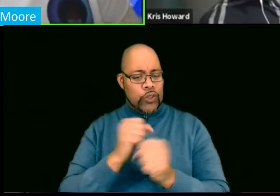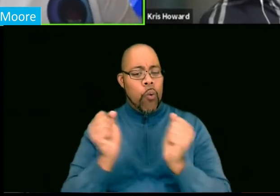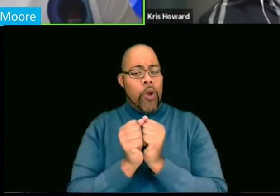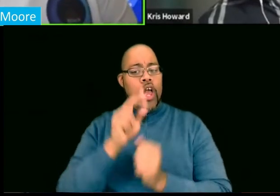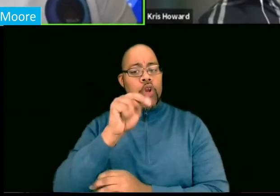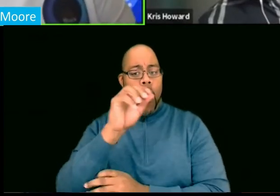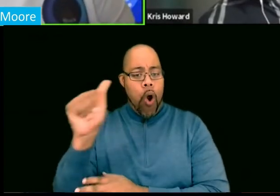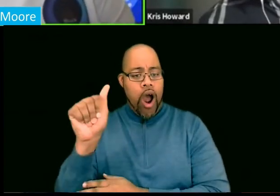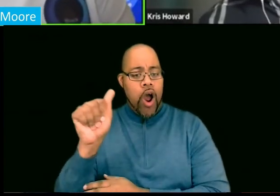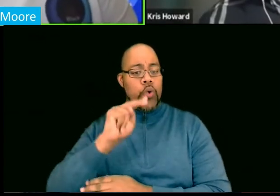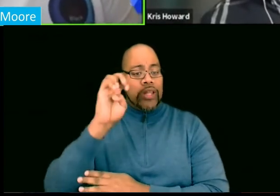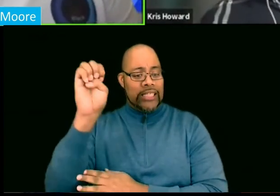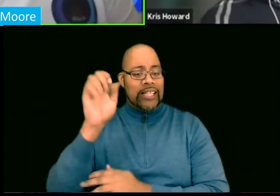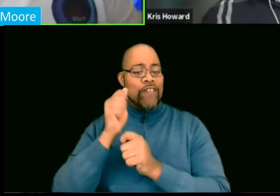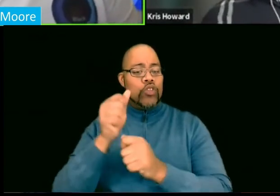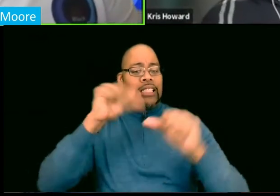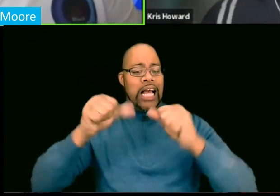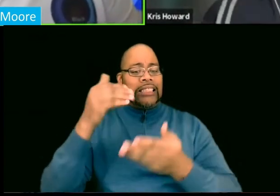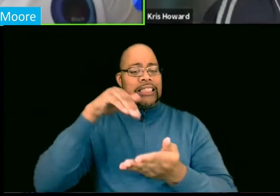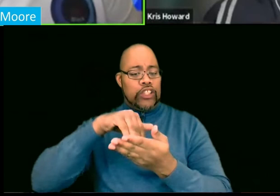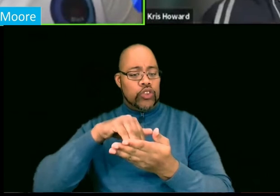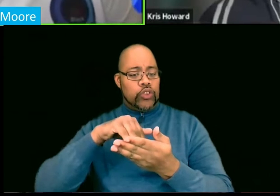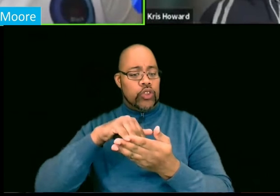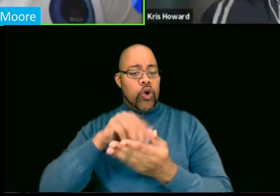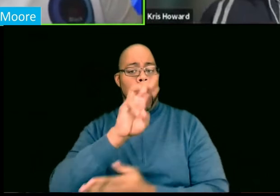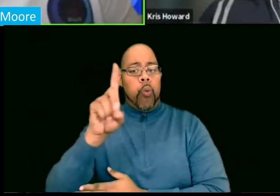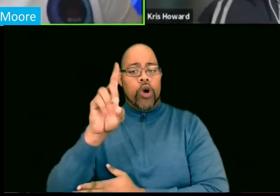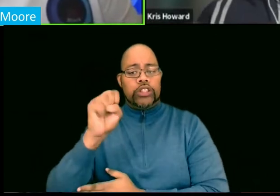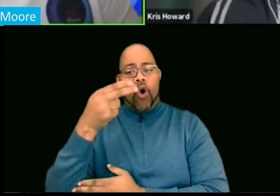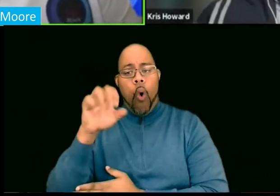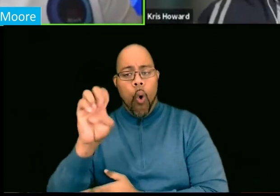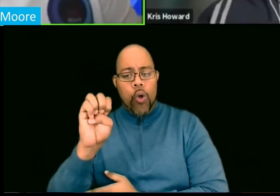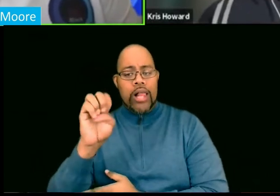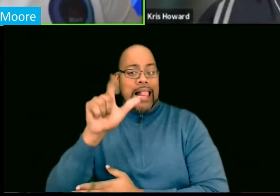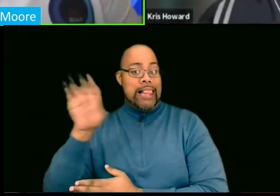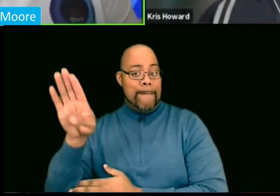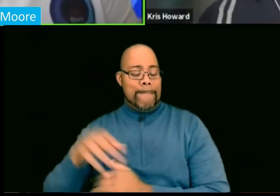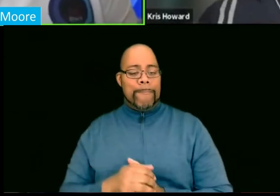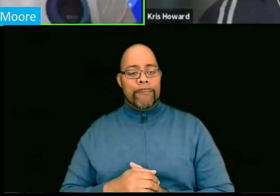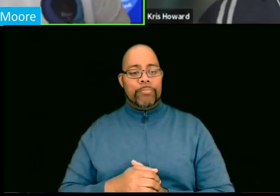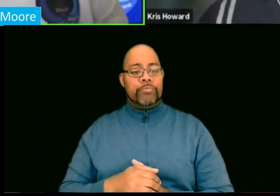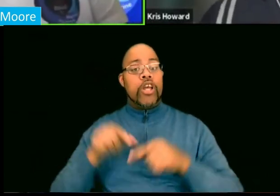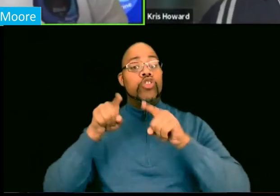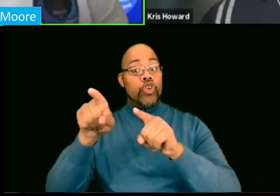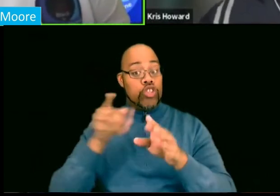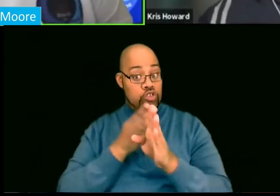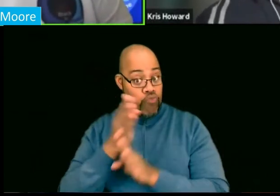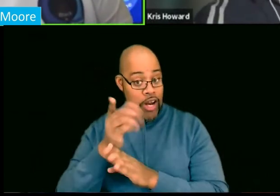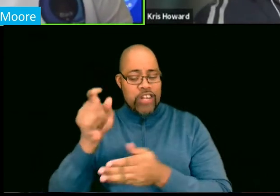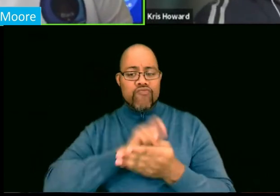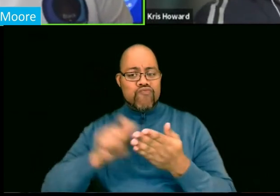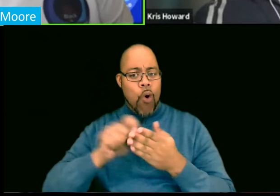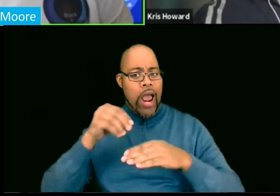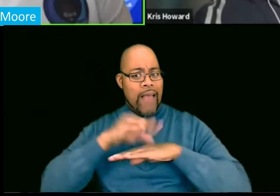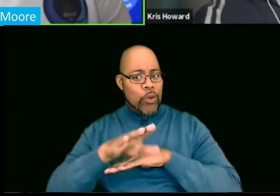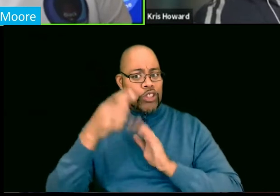38 years with the NOAA Northeast Fisheries Science Center's Woods Hole Laboratory. During his